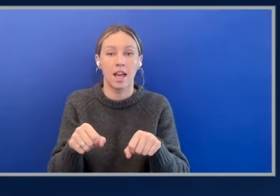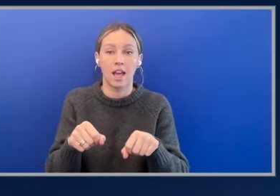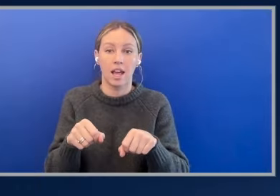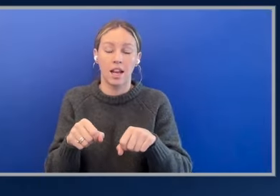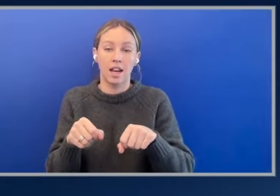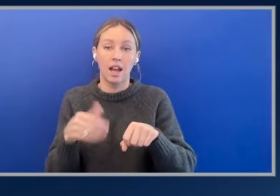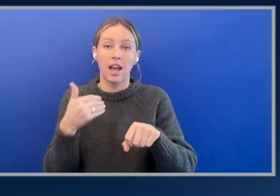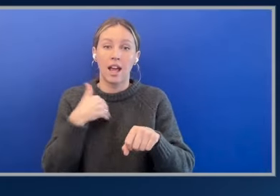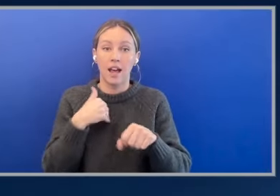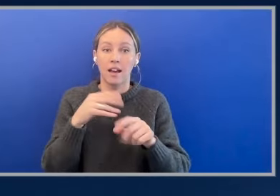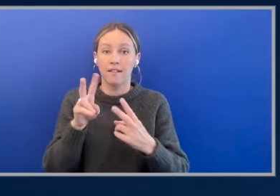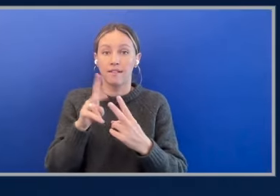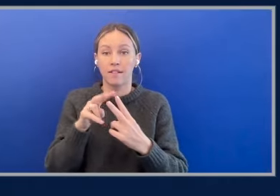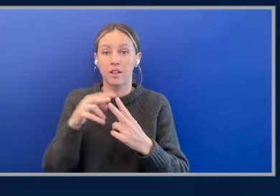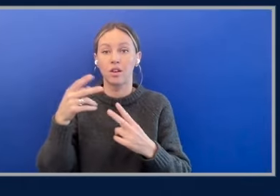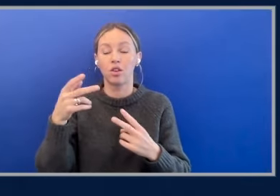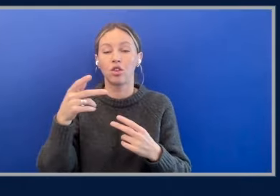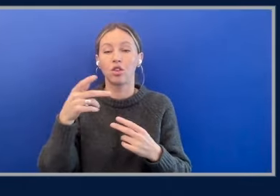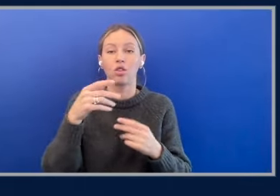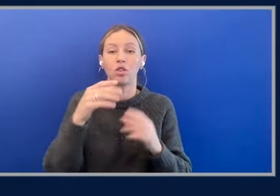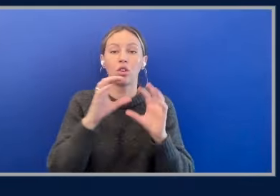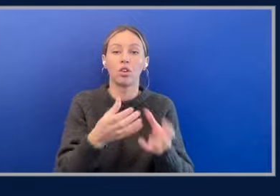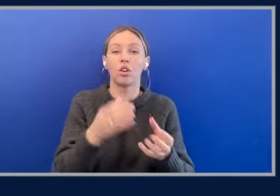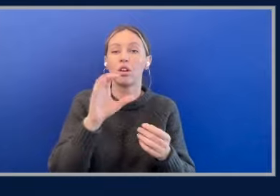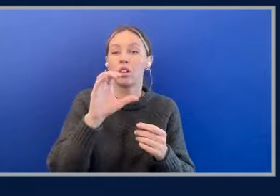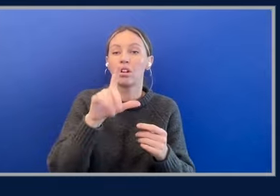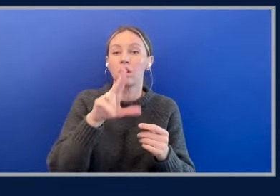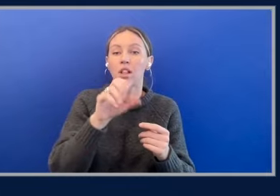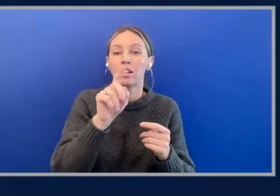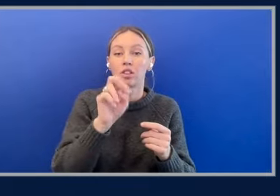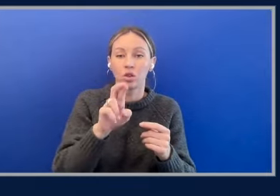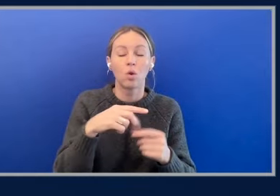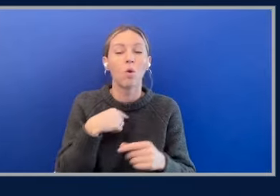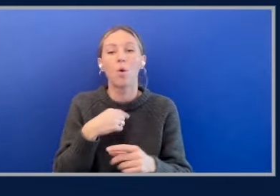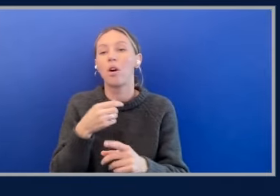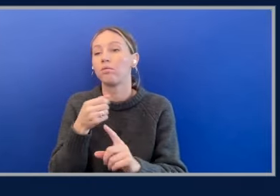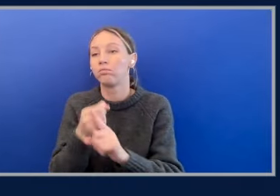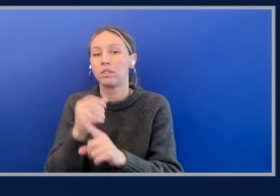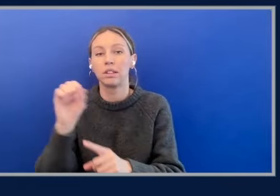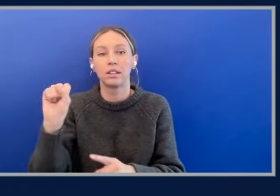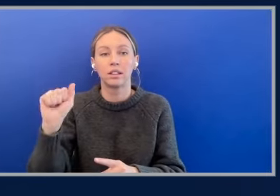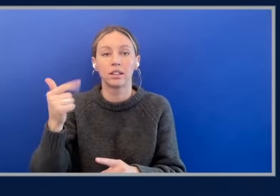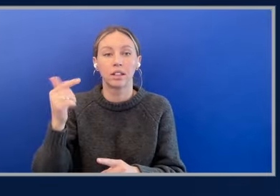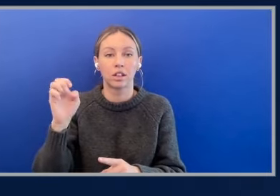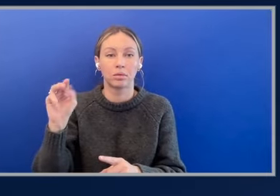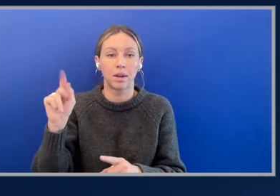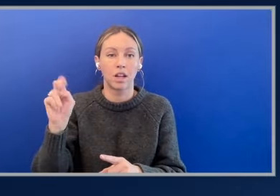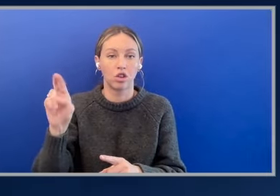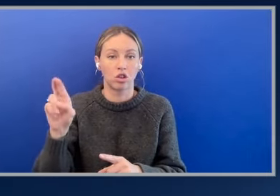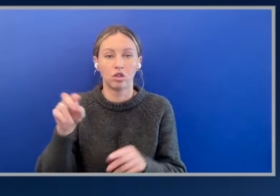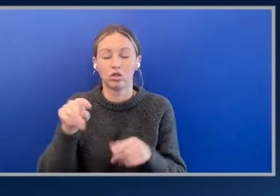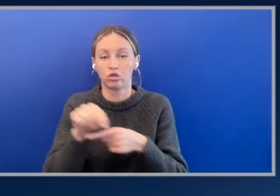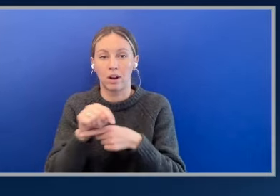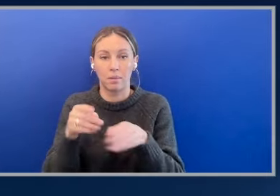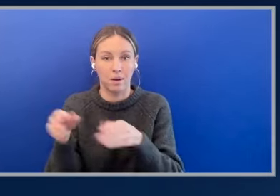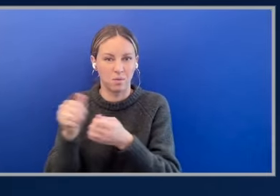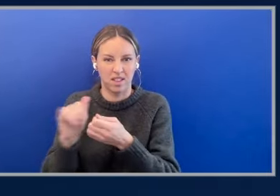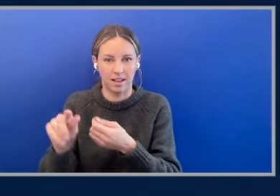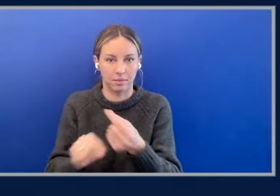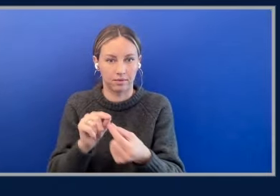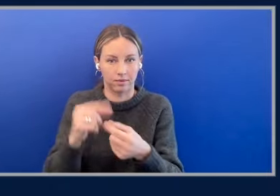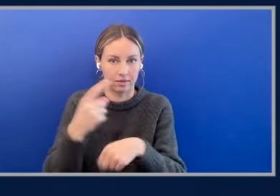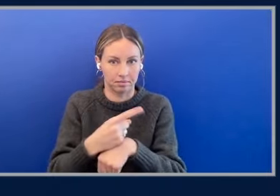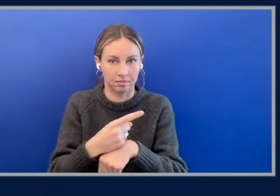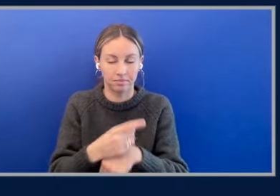or an instance group in a cluster, or schedule a SageMaker training job with that training plan. Now, let